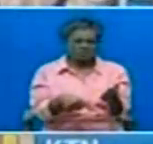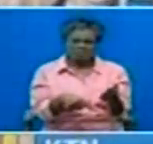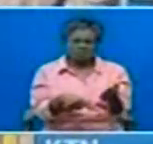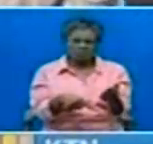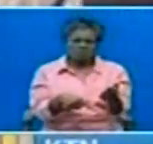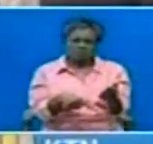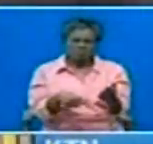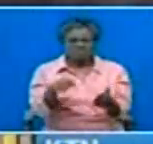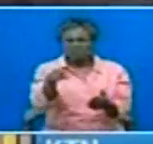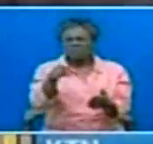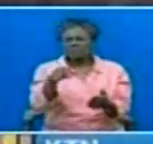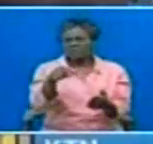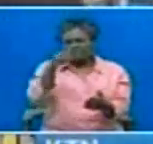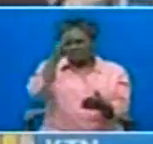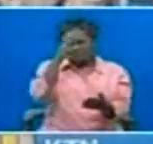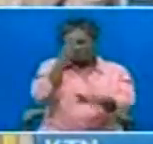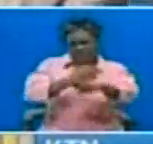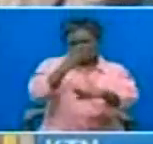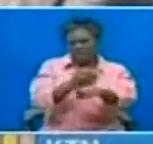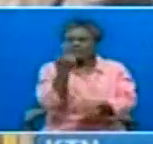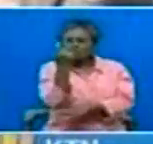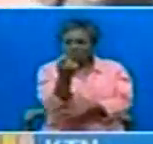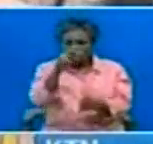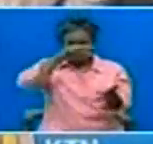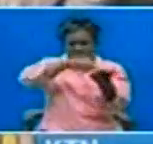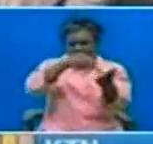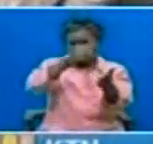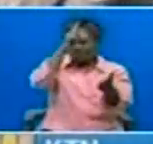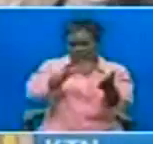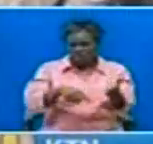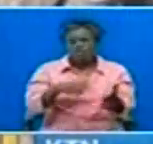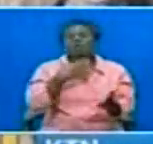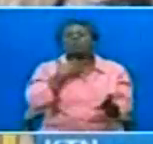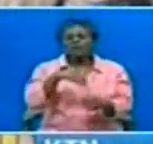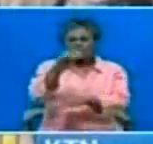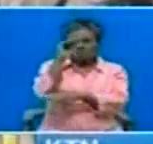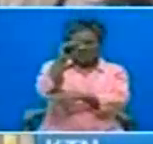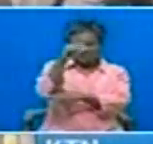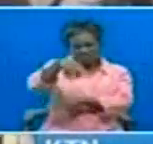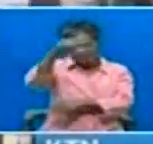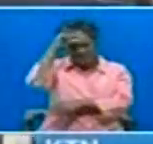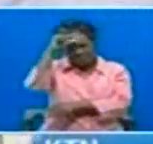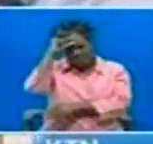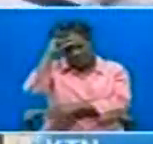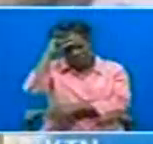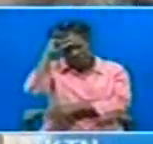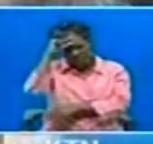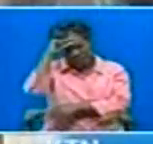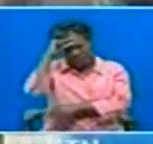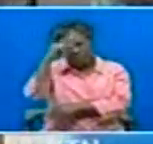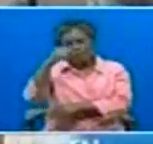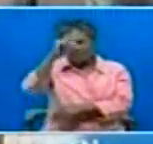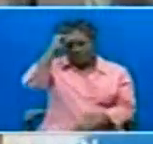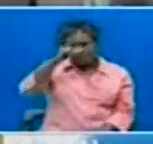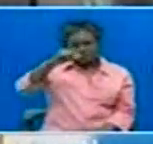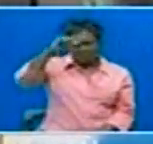is most wanting. Yes, and therefore we will just request the government that the